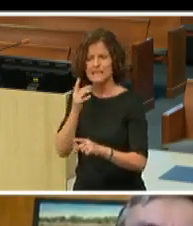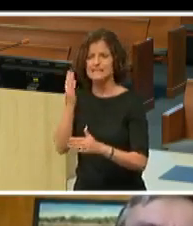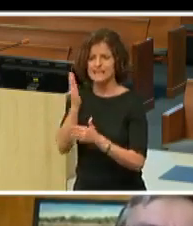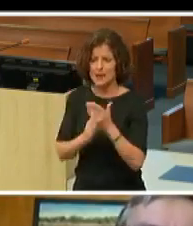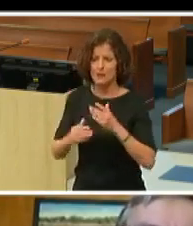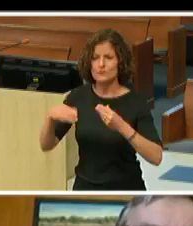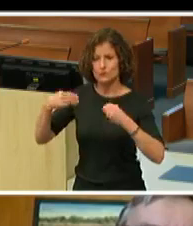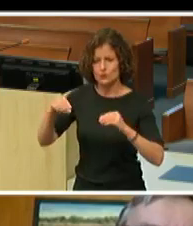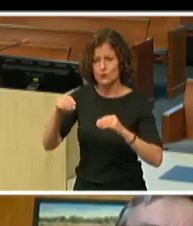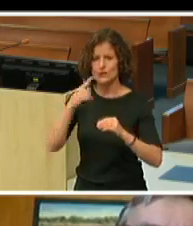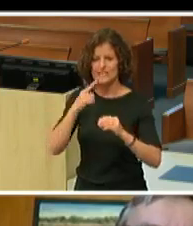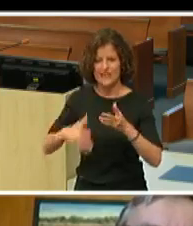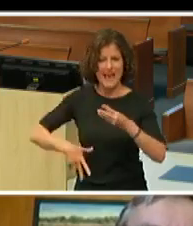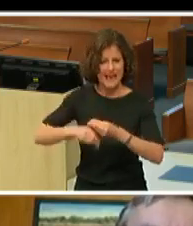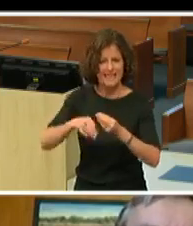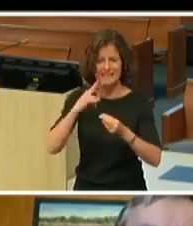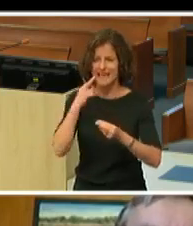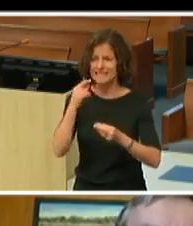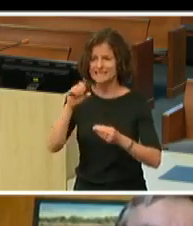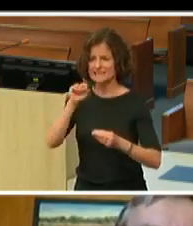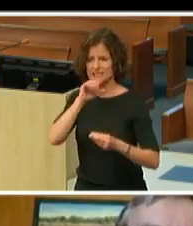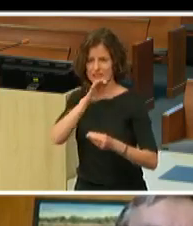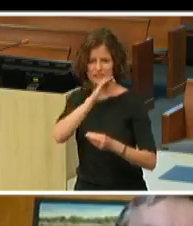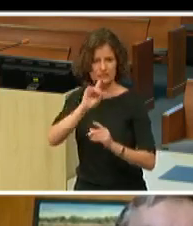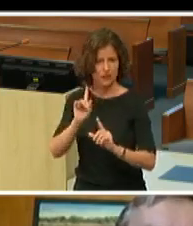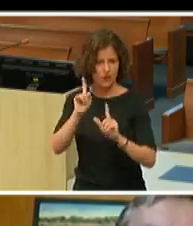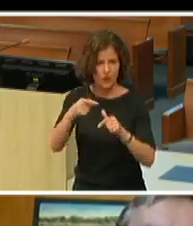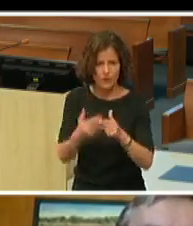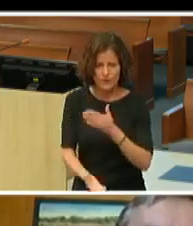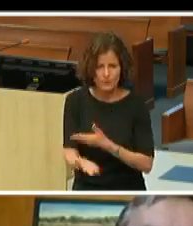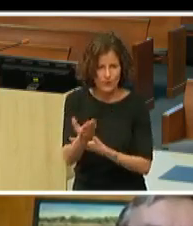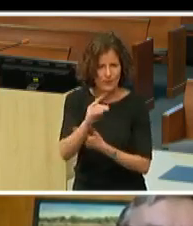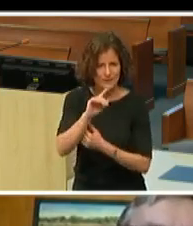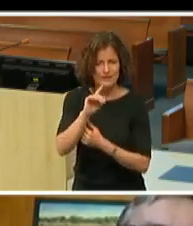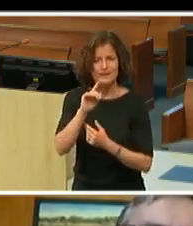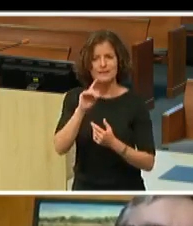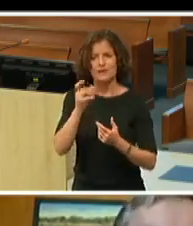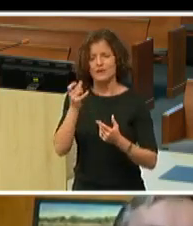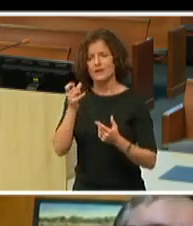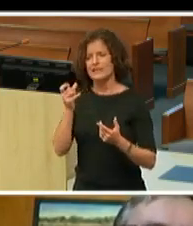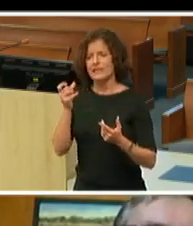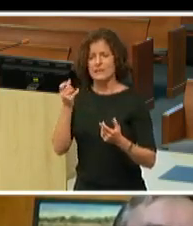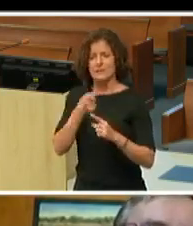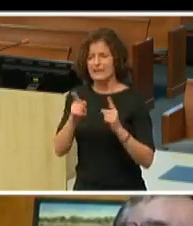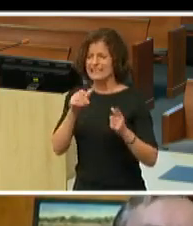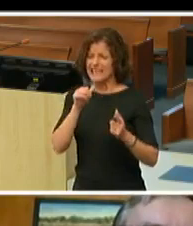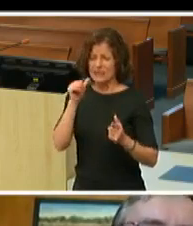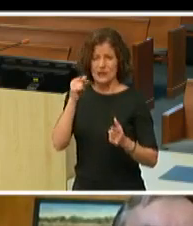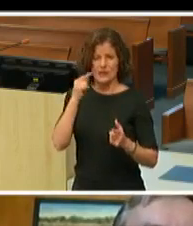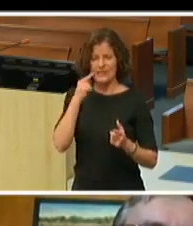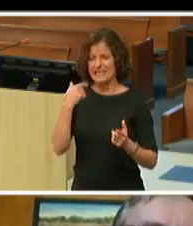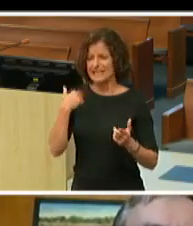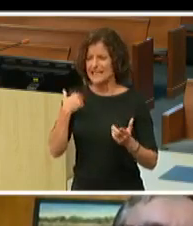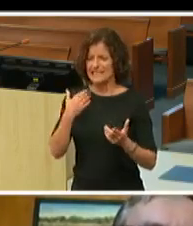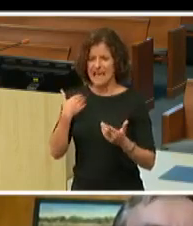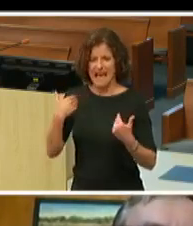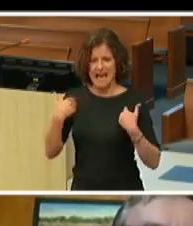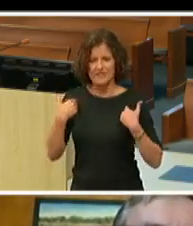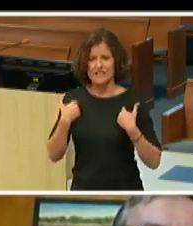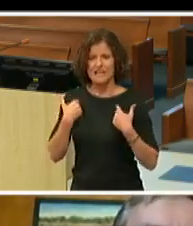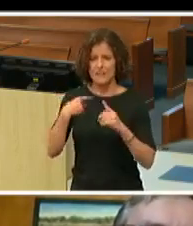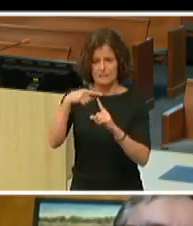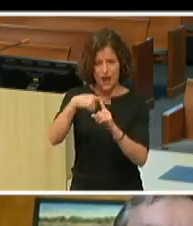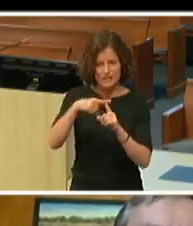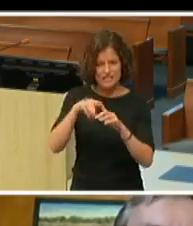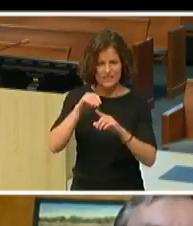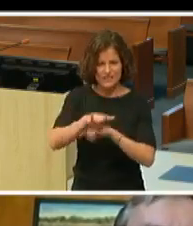anything we can or should do about that other than to work with them to explain that that is not having the intended effect. It's having the opposite of the